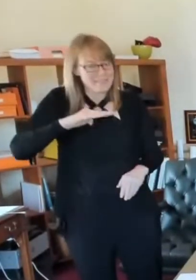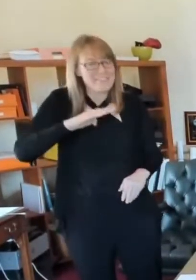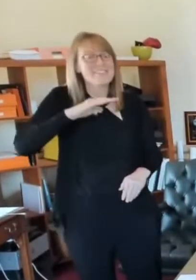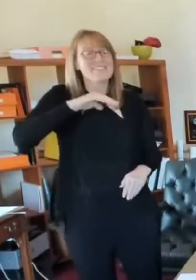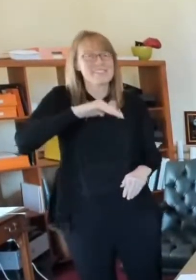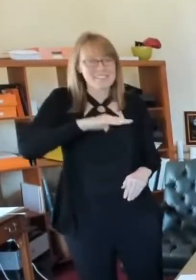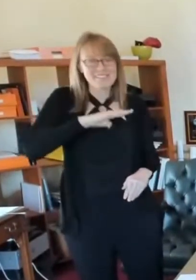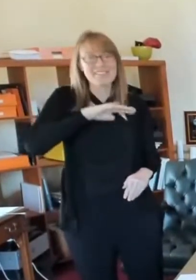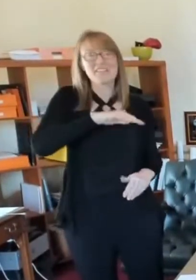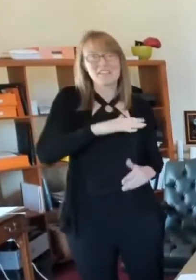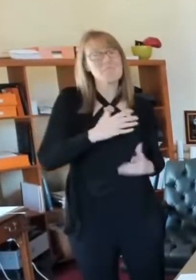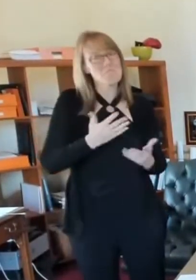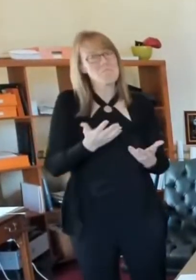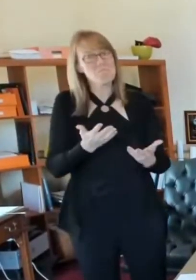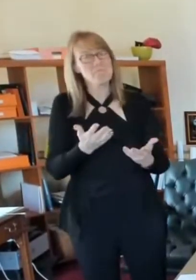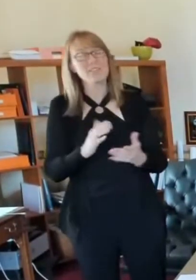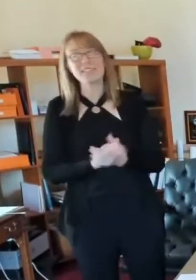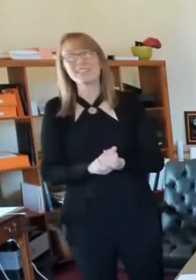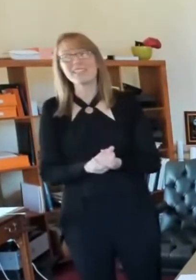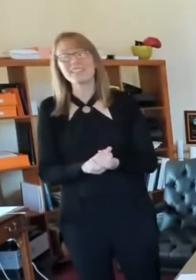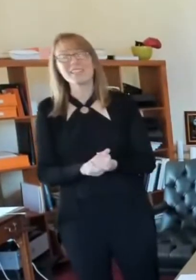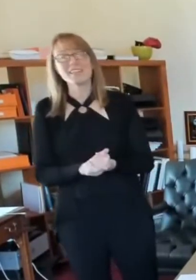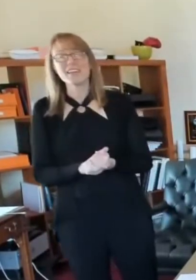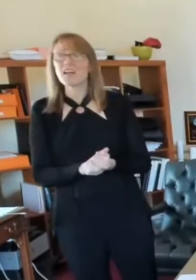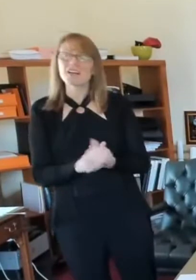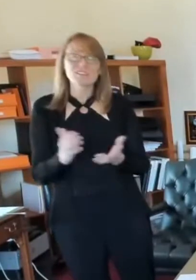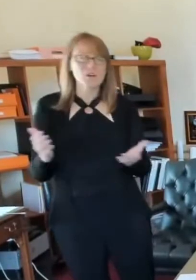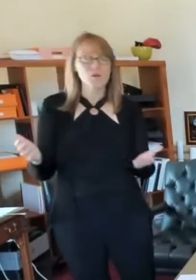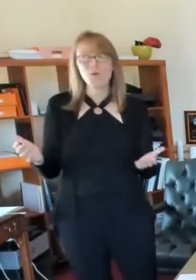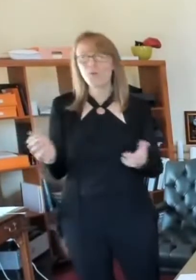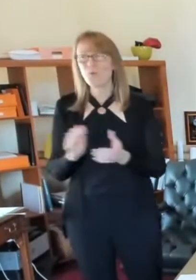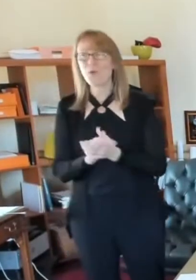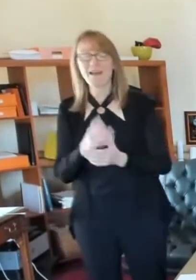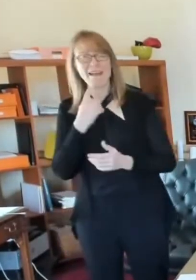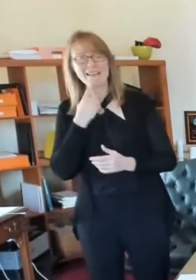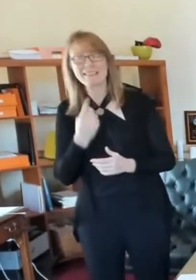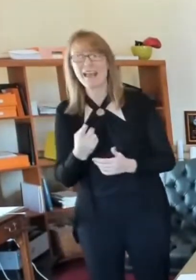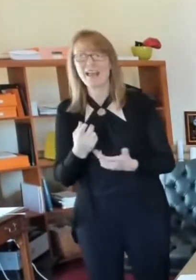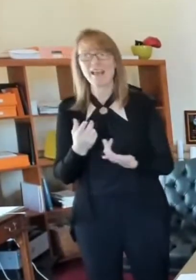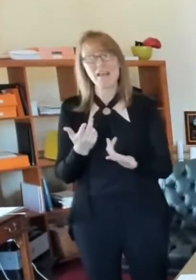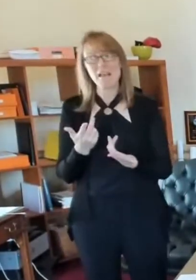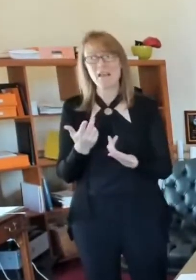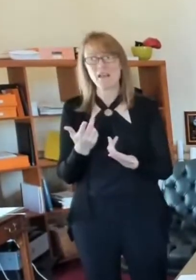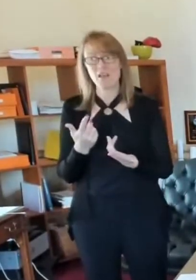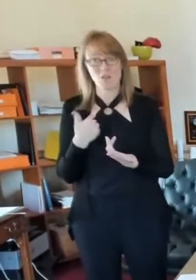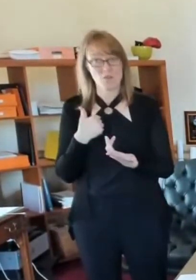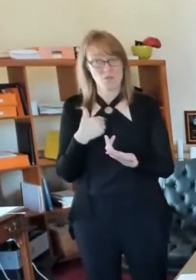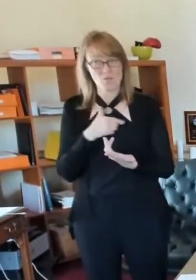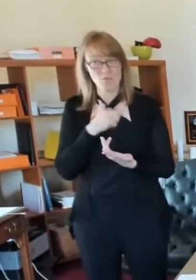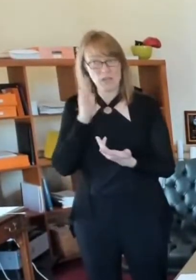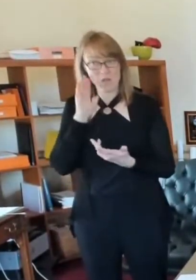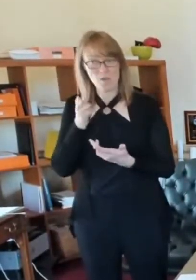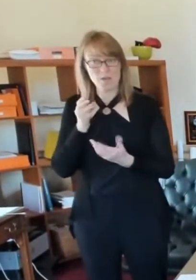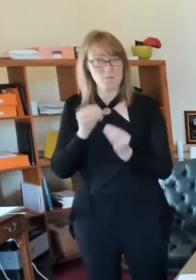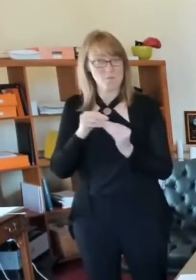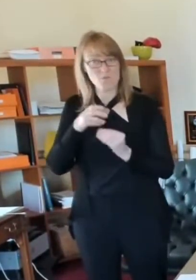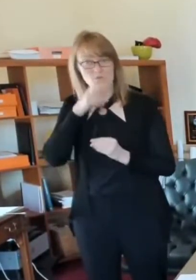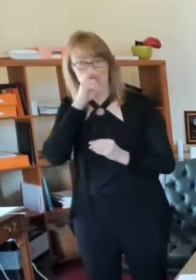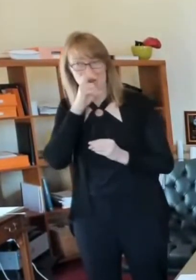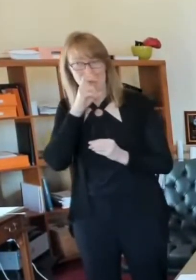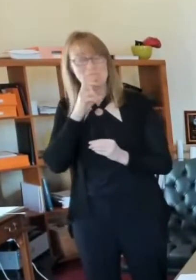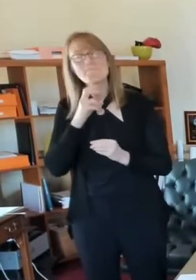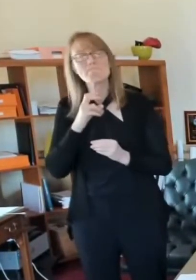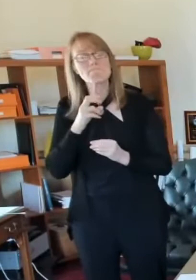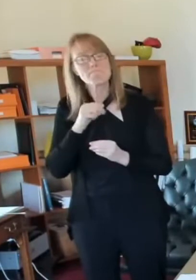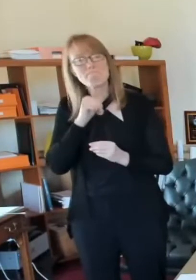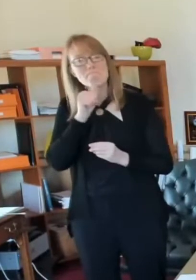that is, I'm not saying we wouldn't do it if we had to do it, but right now we're not seeing a trend that makes